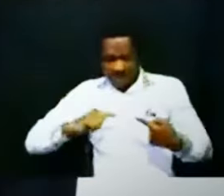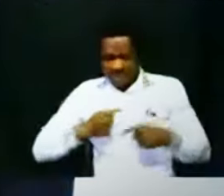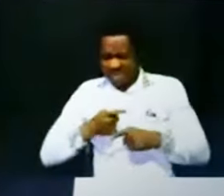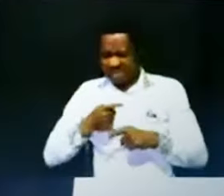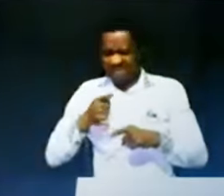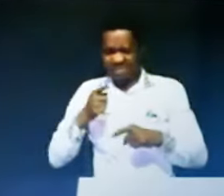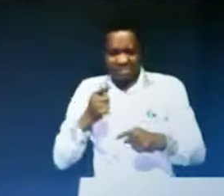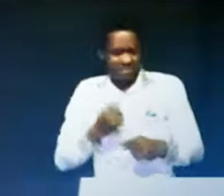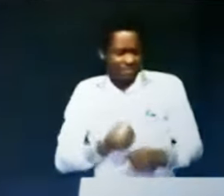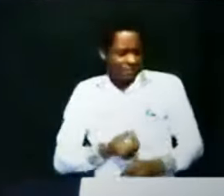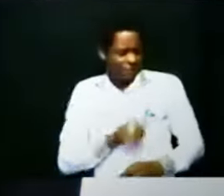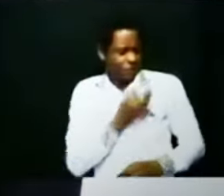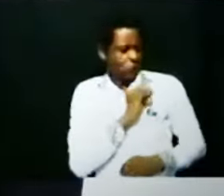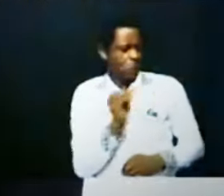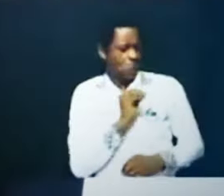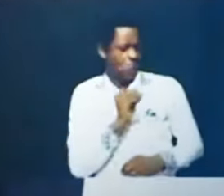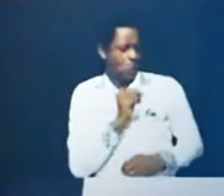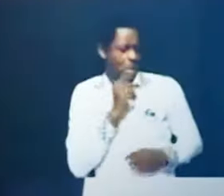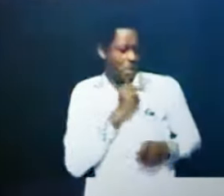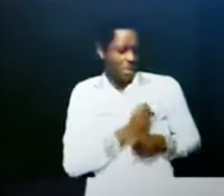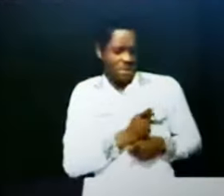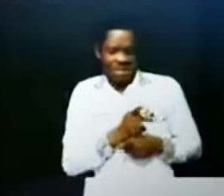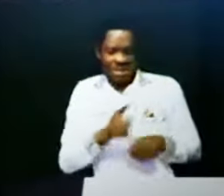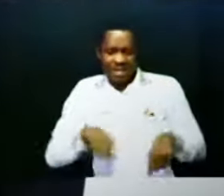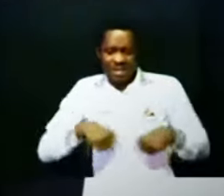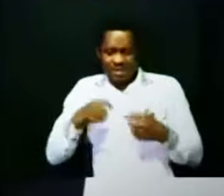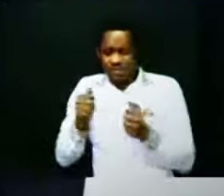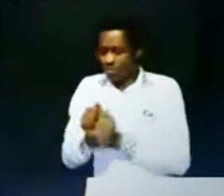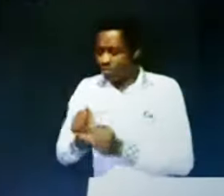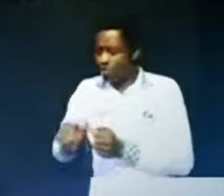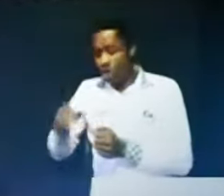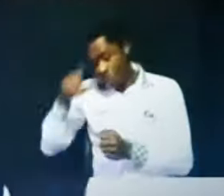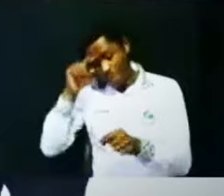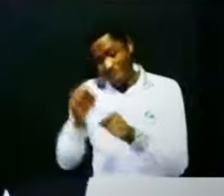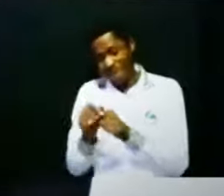she lived in her brother's house, a desolate